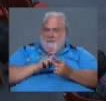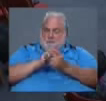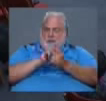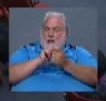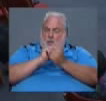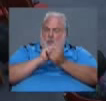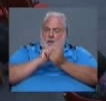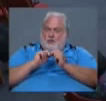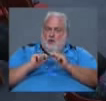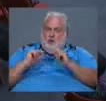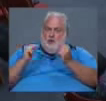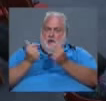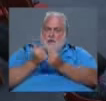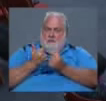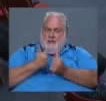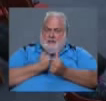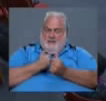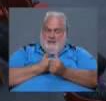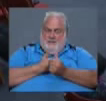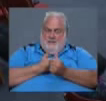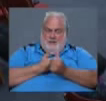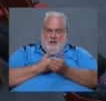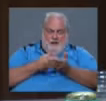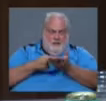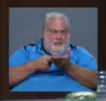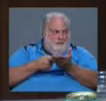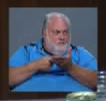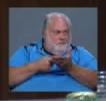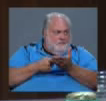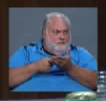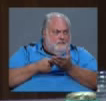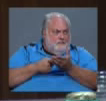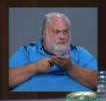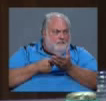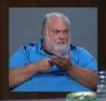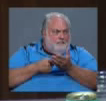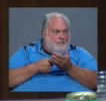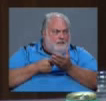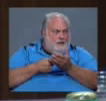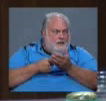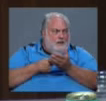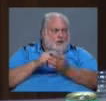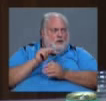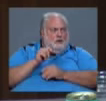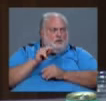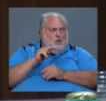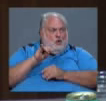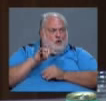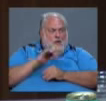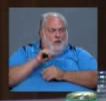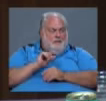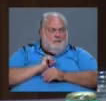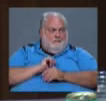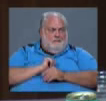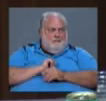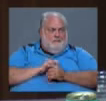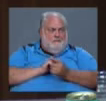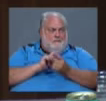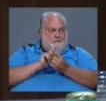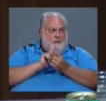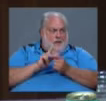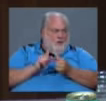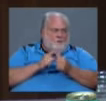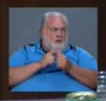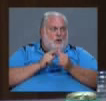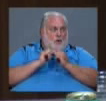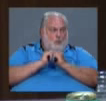and myself initially with the court. Would you pull your microphone up, please? Tony and I met initially with